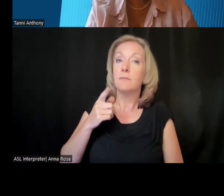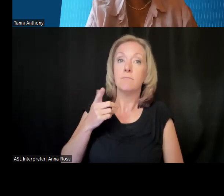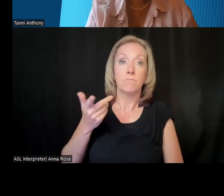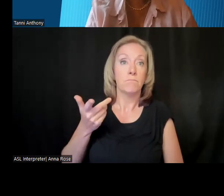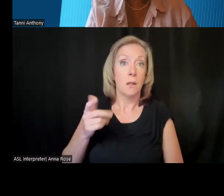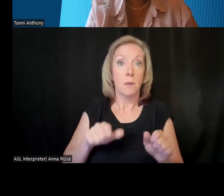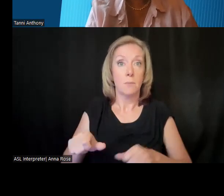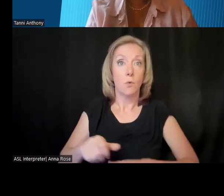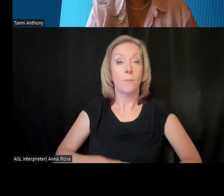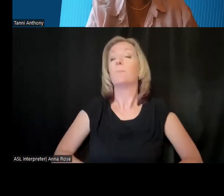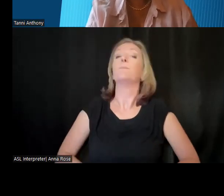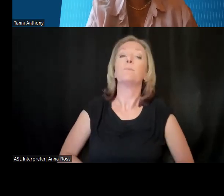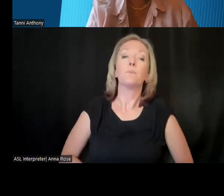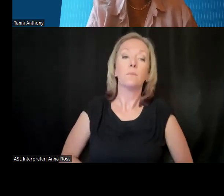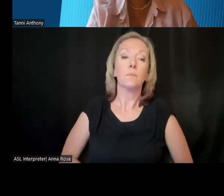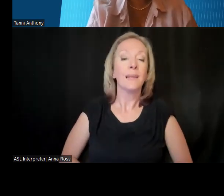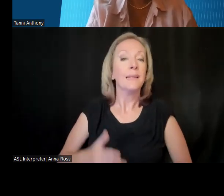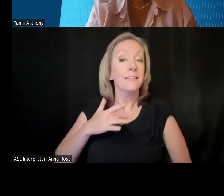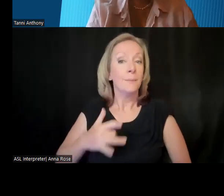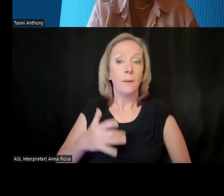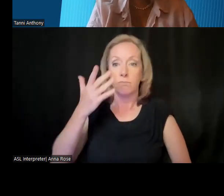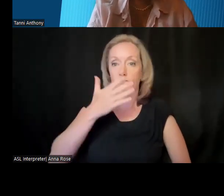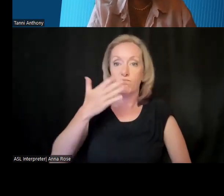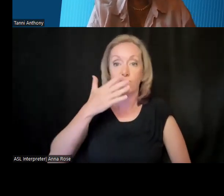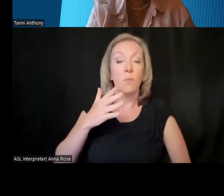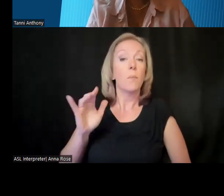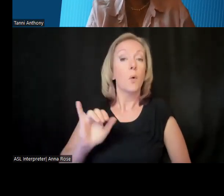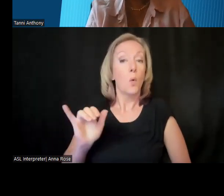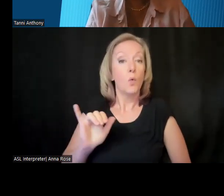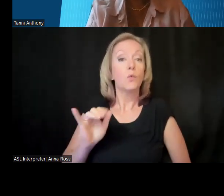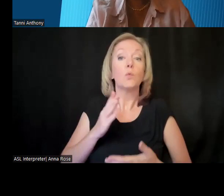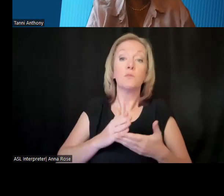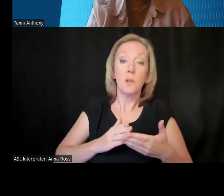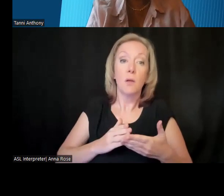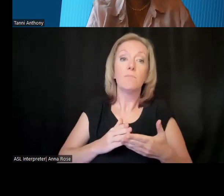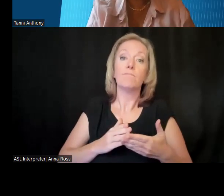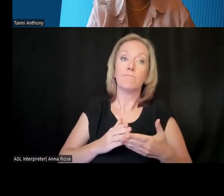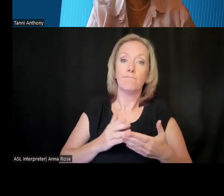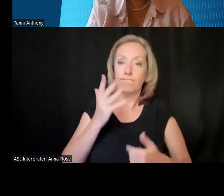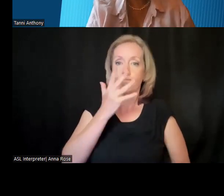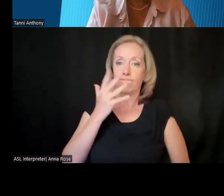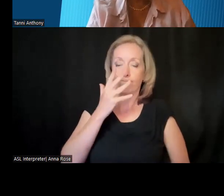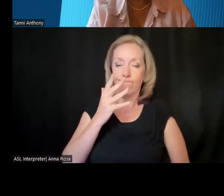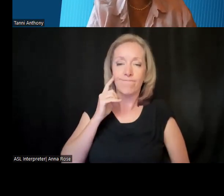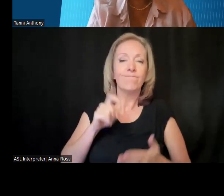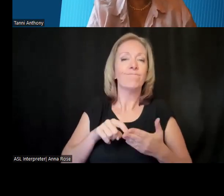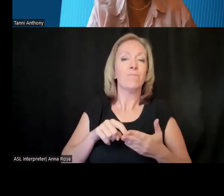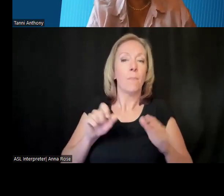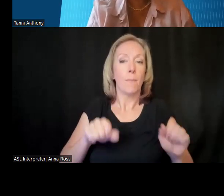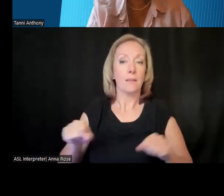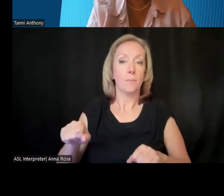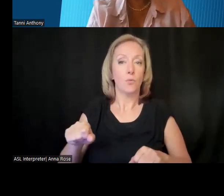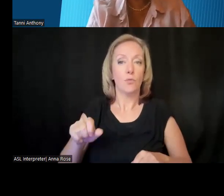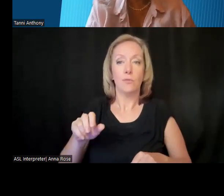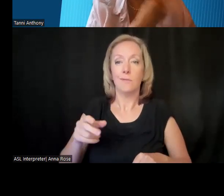absolutely possible, and that's probably more the situation. But I will also say that sometimes there are telltale signs that give us that